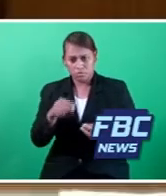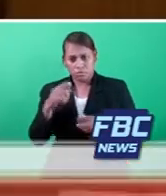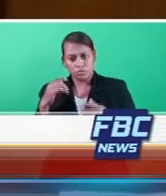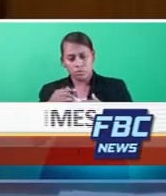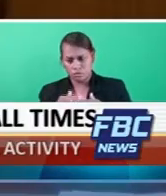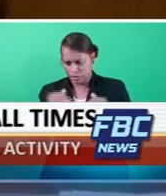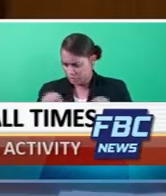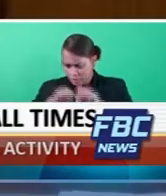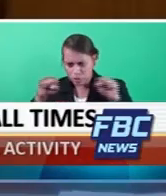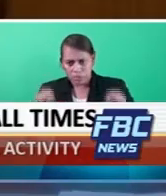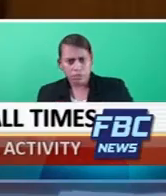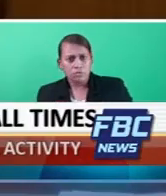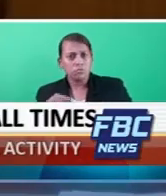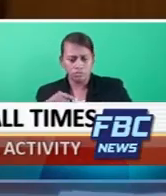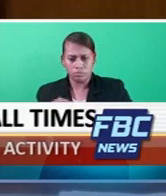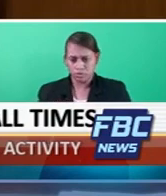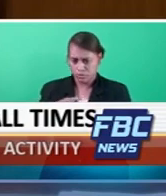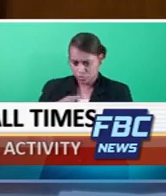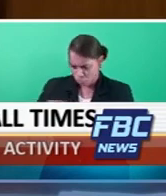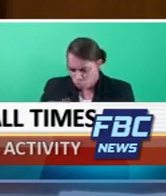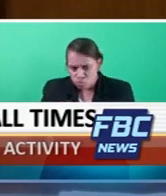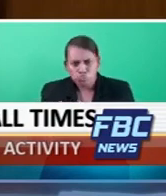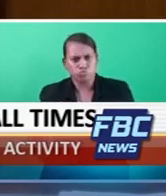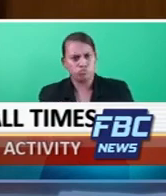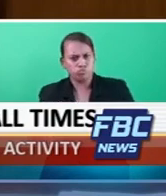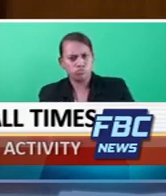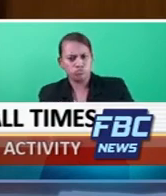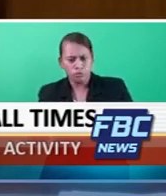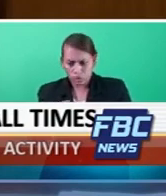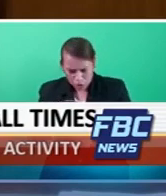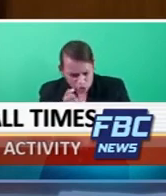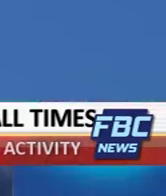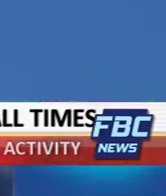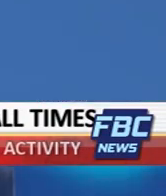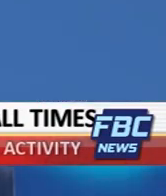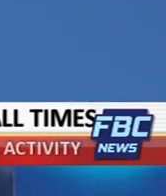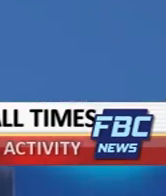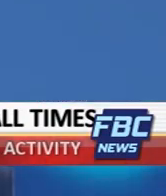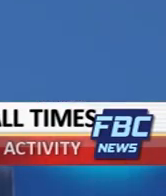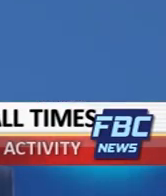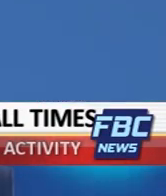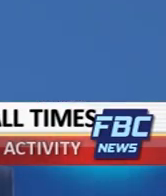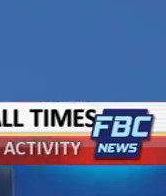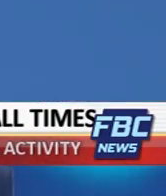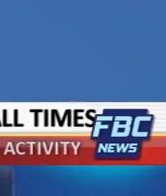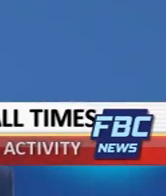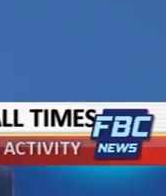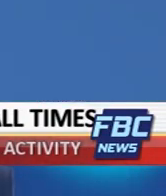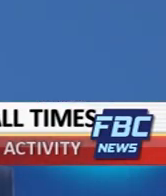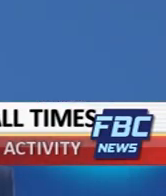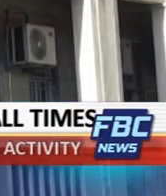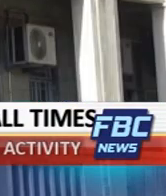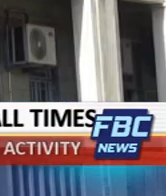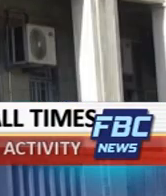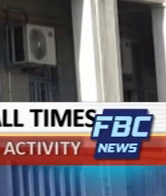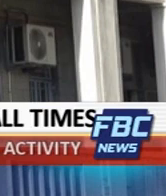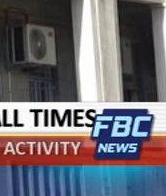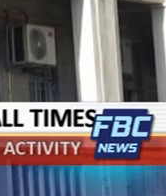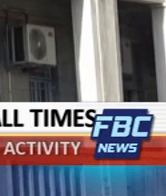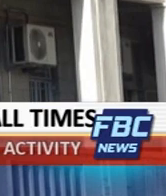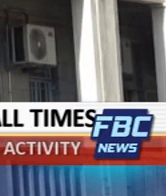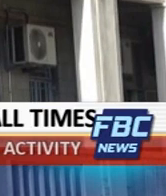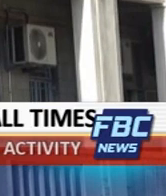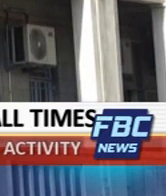tu, bore ngemba ni marama, ni daga daga baka ongo, esyang ni binaka, me baka, ni rabaka na rabi na leo ni bonua, beir na